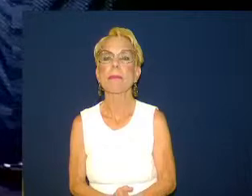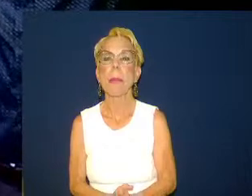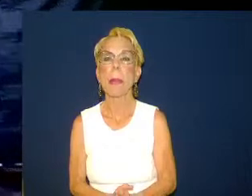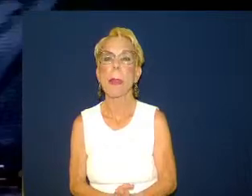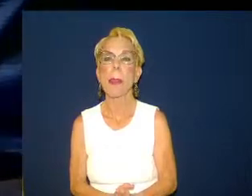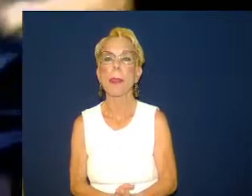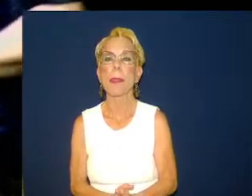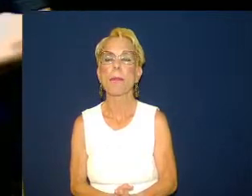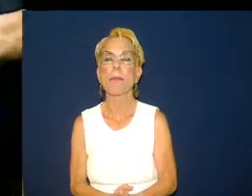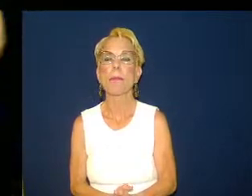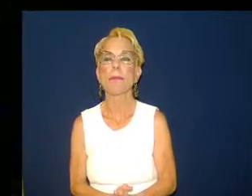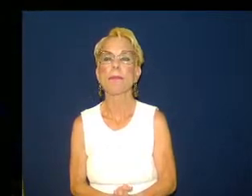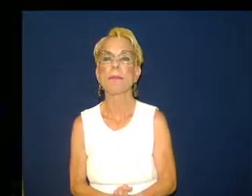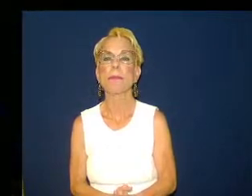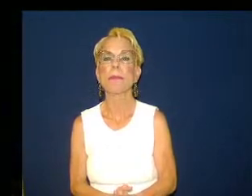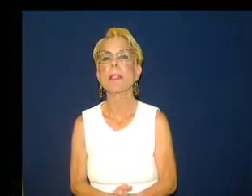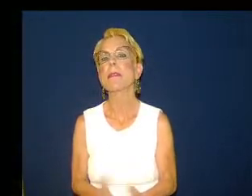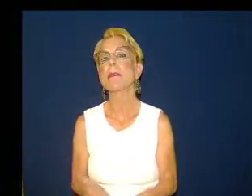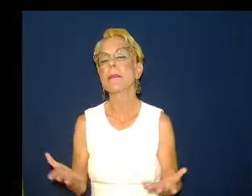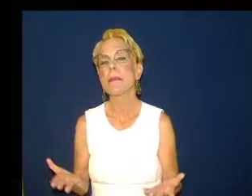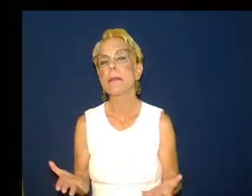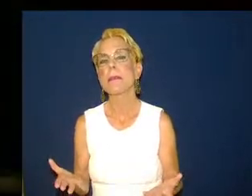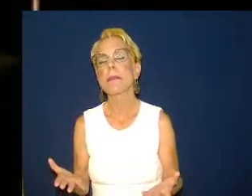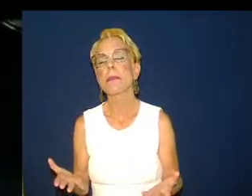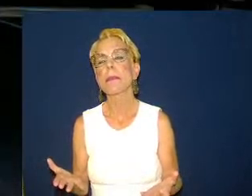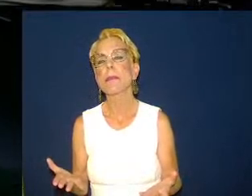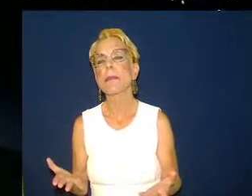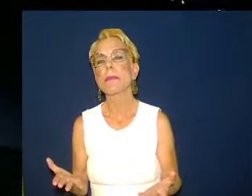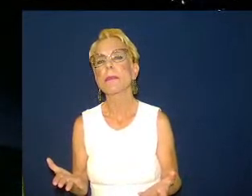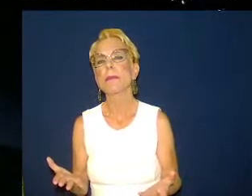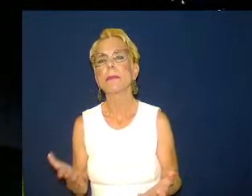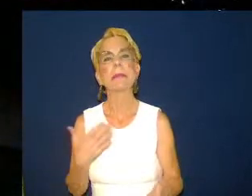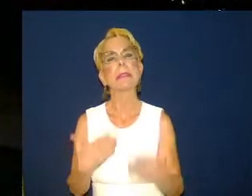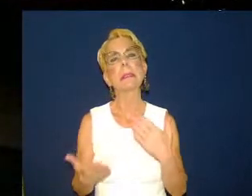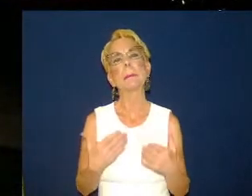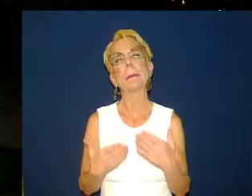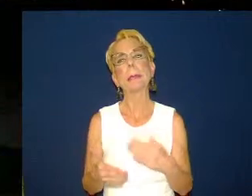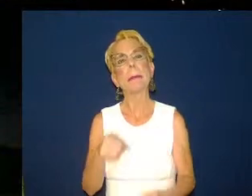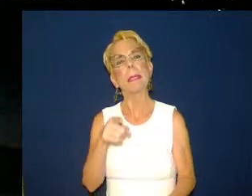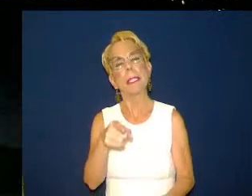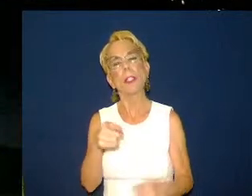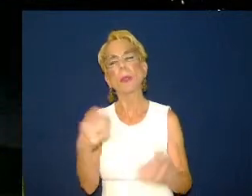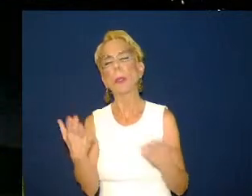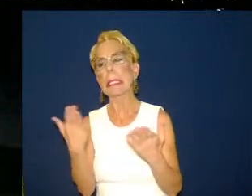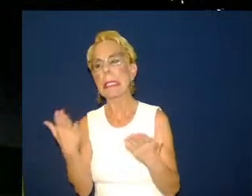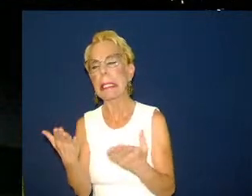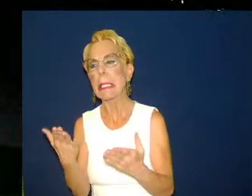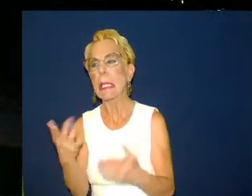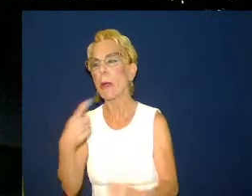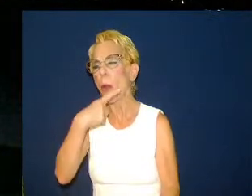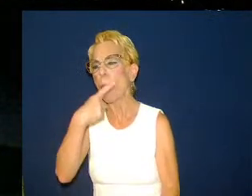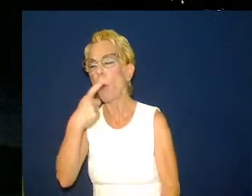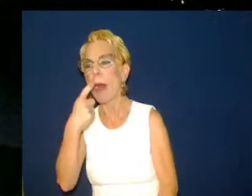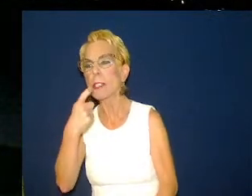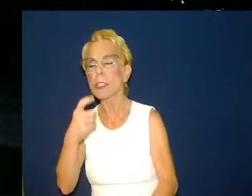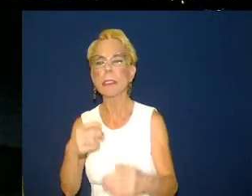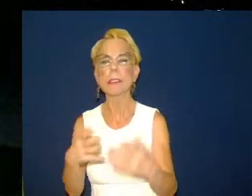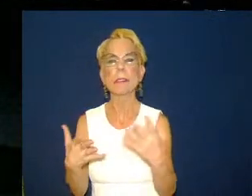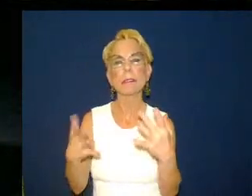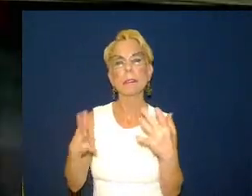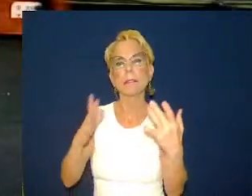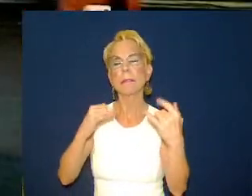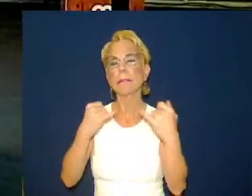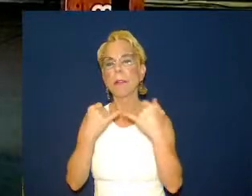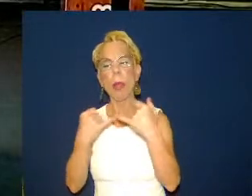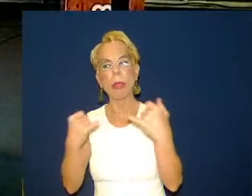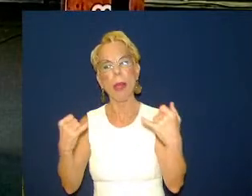Maybe you're here this morning and you say, Pastor, I'm one of those people. Oh, I love Jesus. But